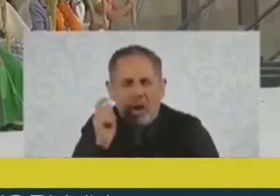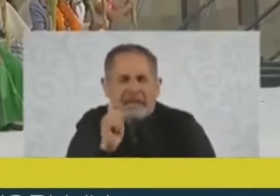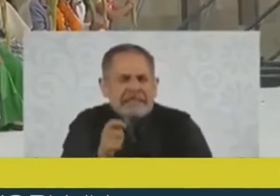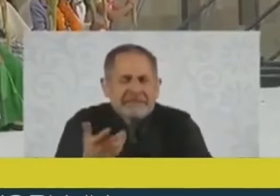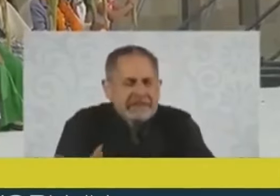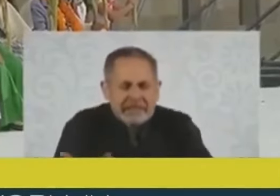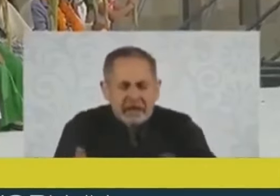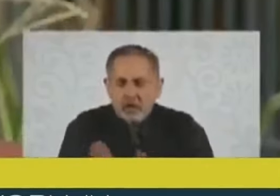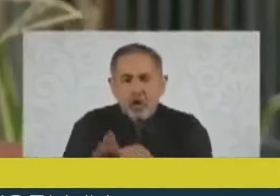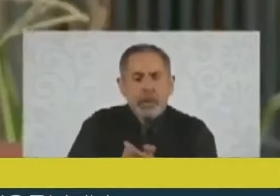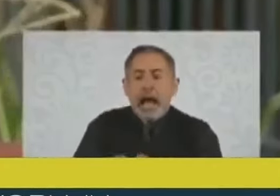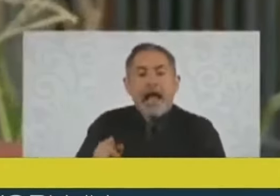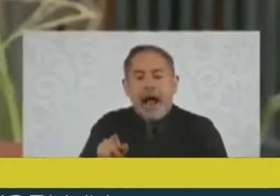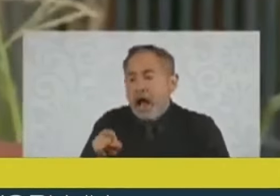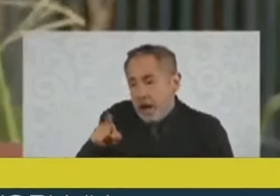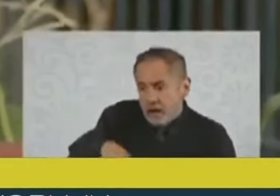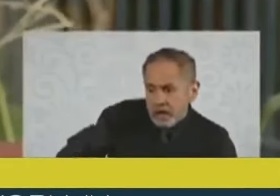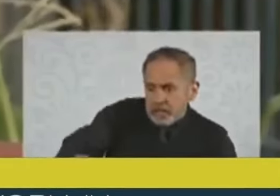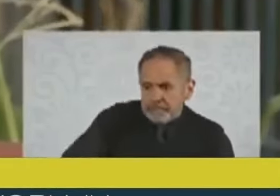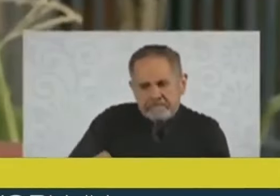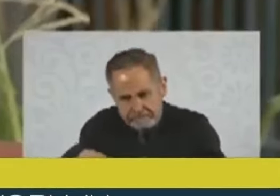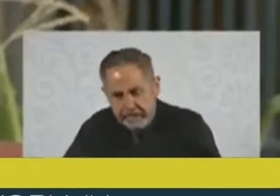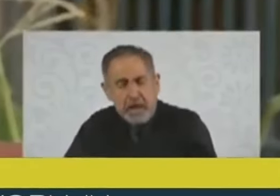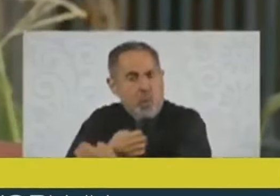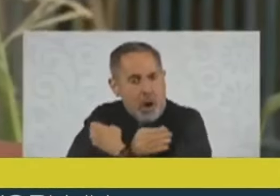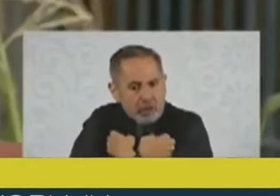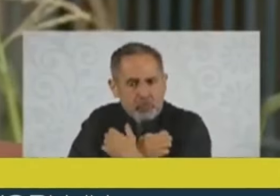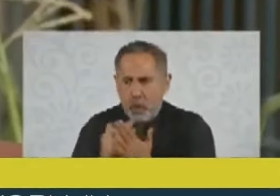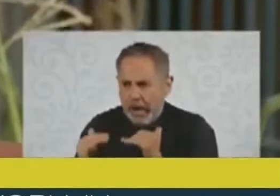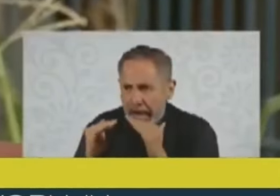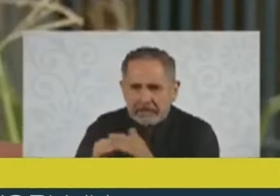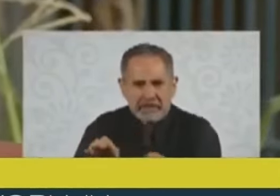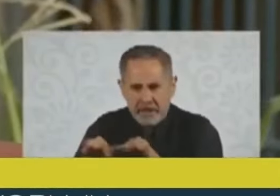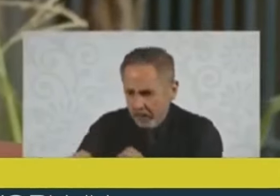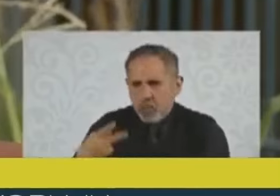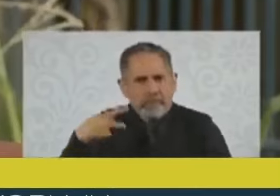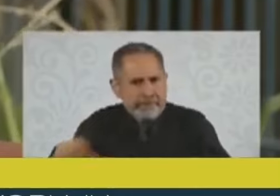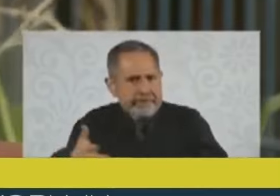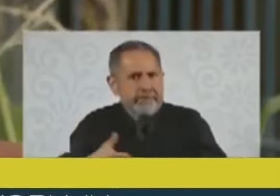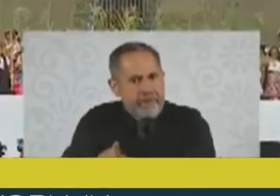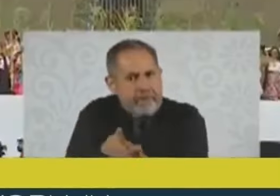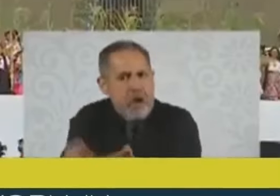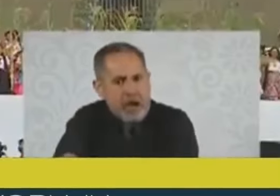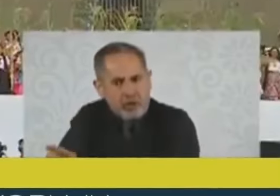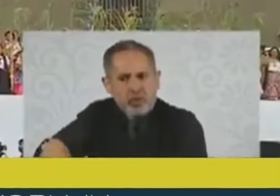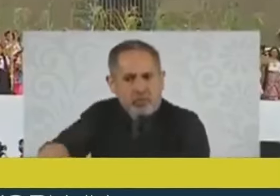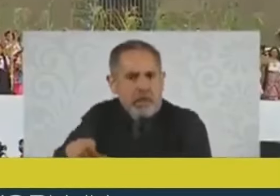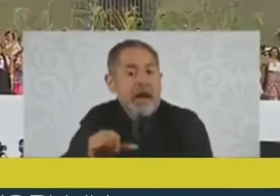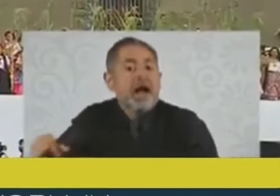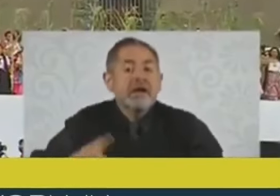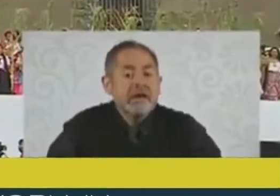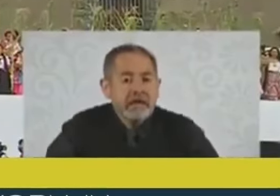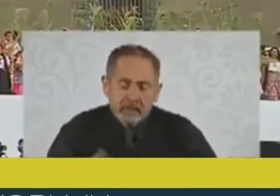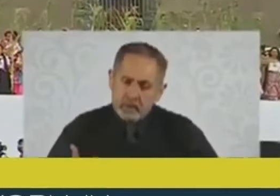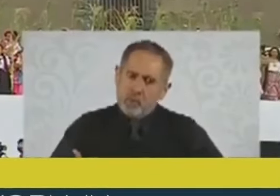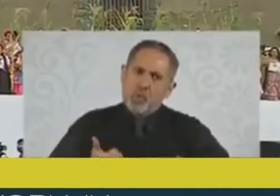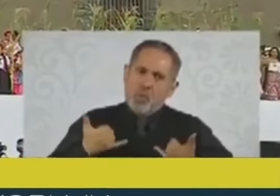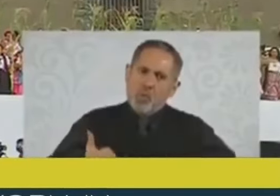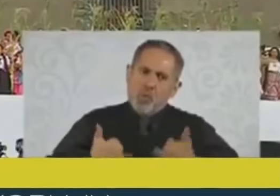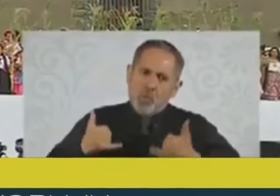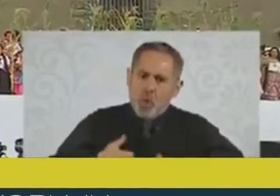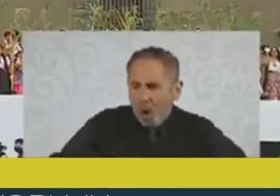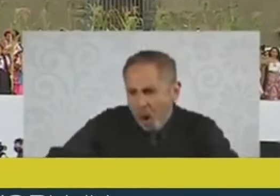Attention to causes means granting the right to education, housing, and